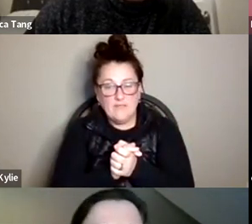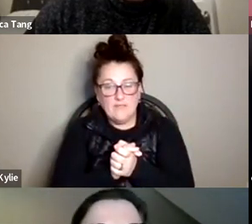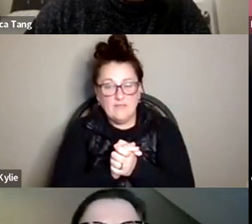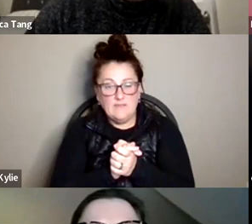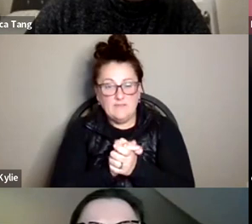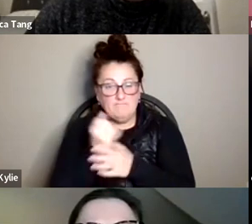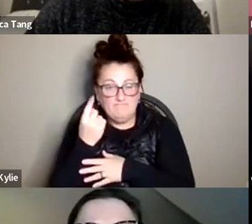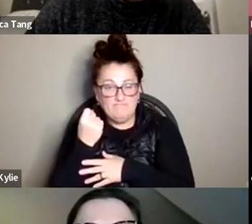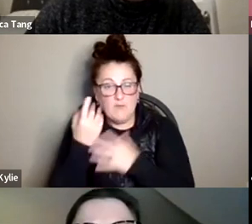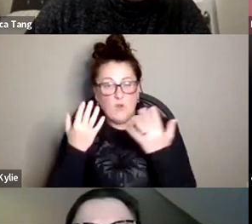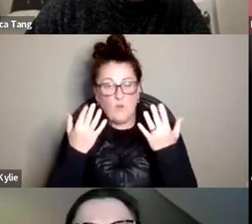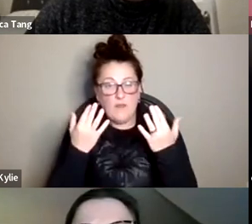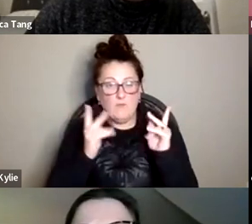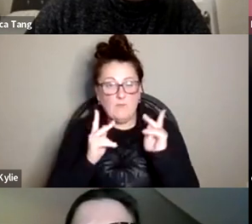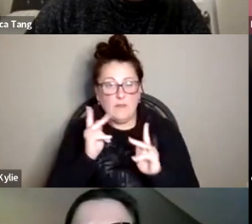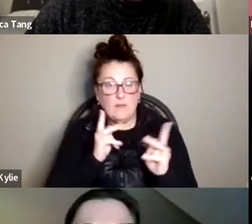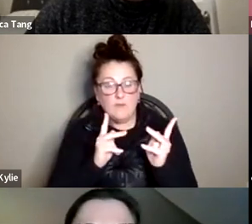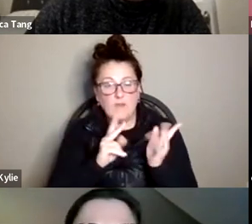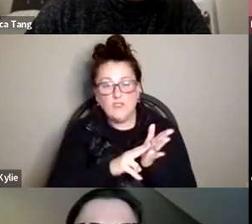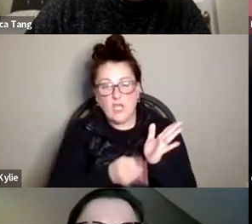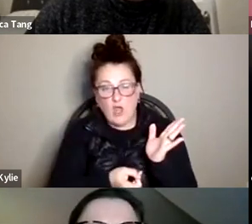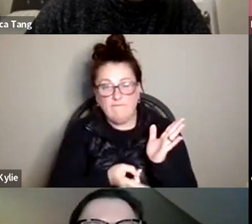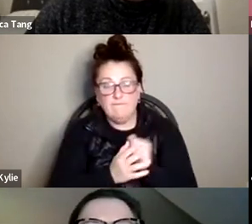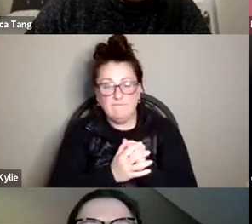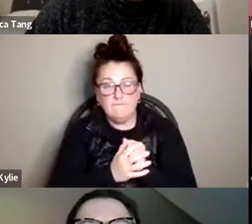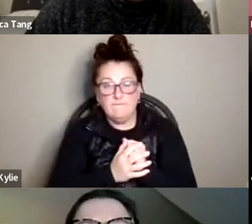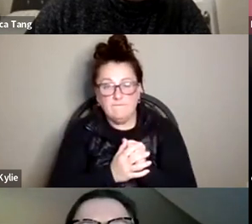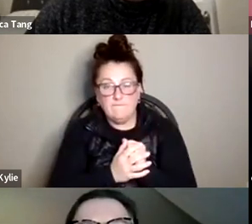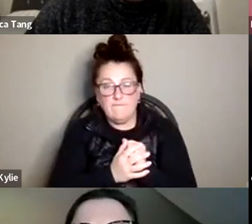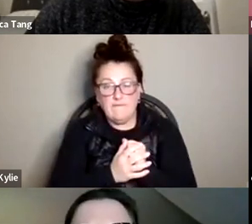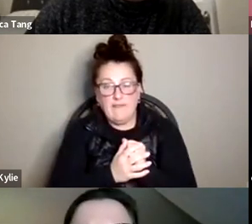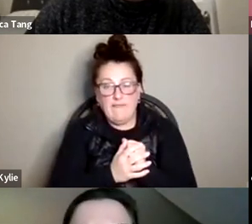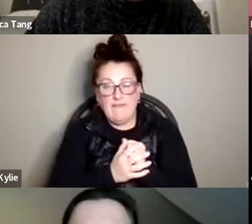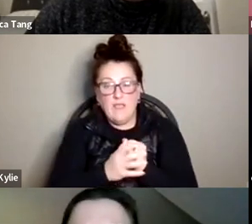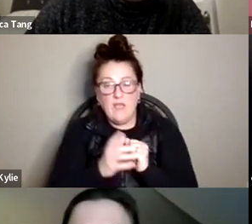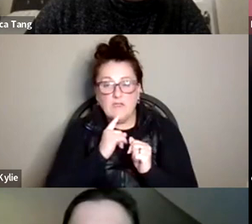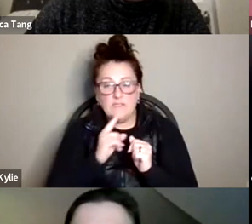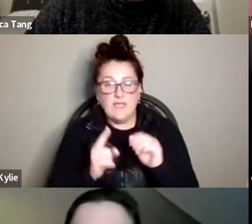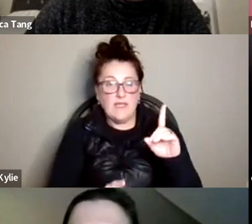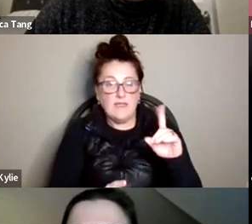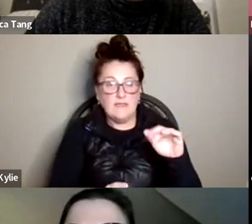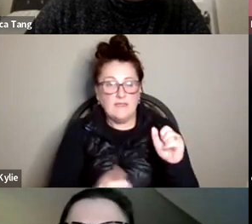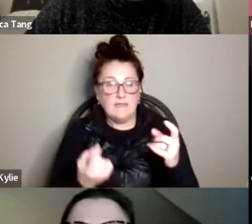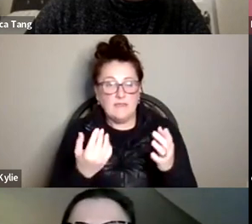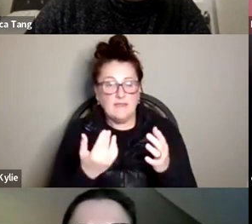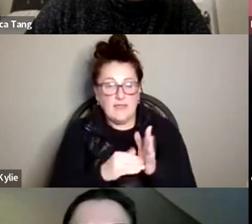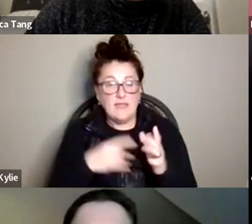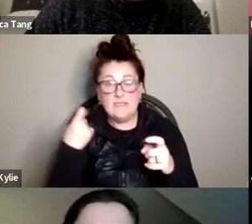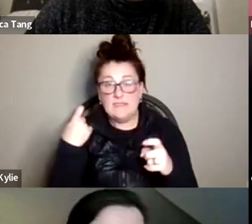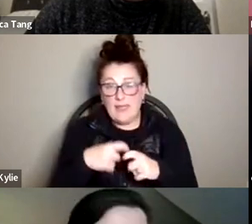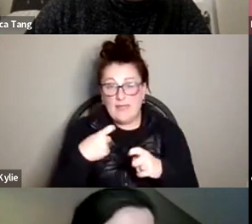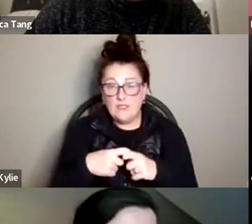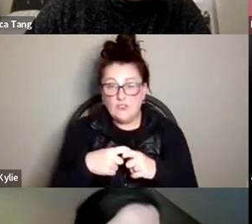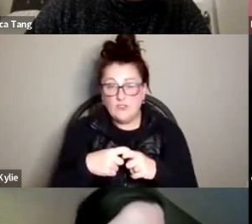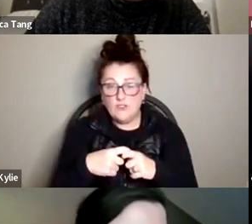again, while we're waiting for folks to sign off, maybe what I'll do is I'll repeat those sessions again. So the Spanish speaker session